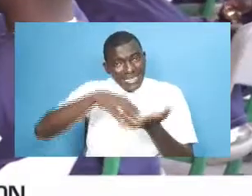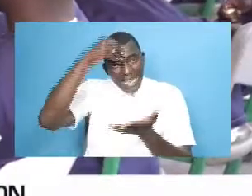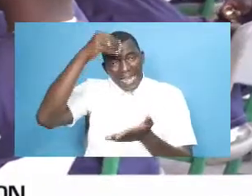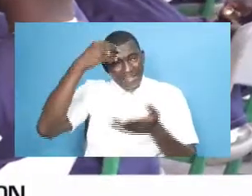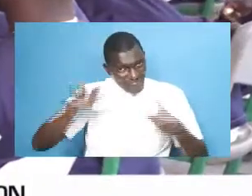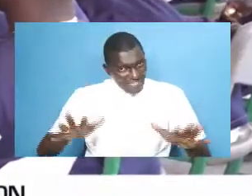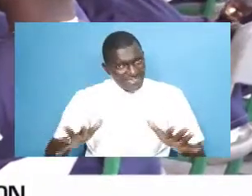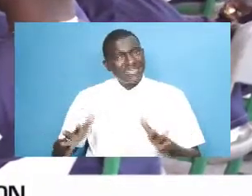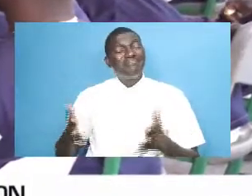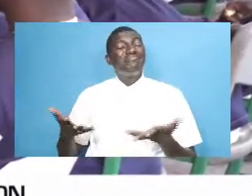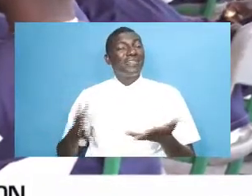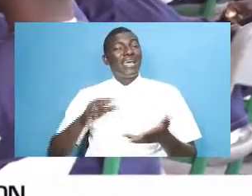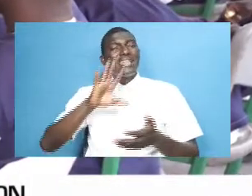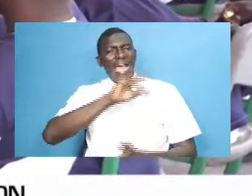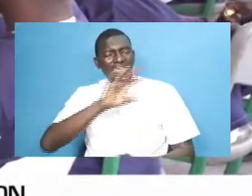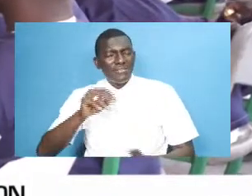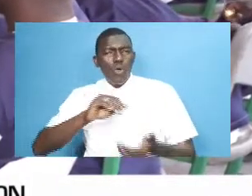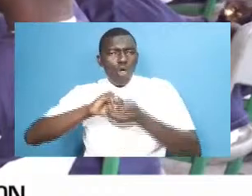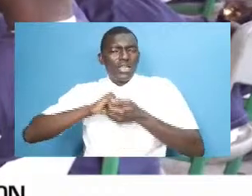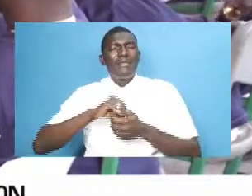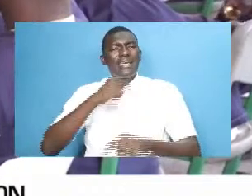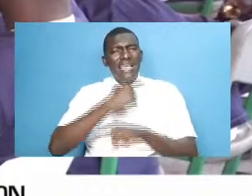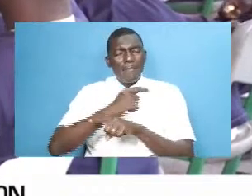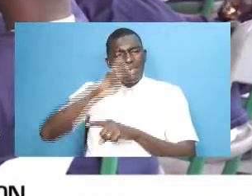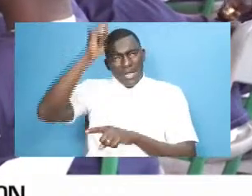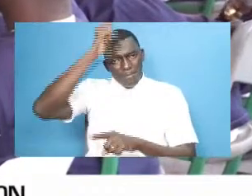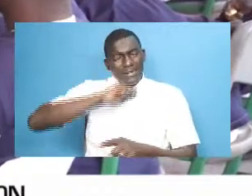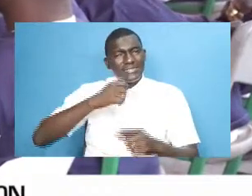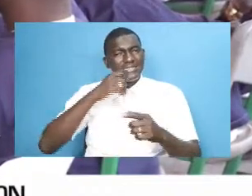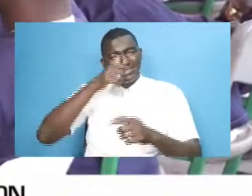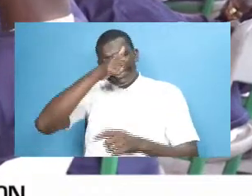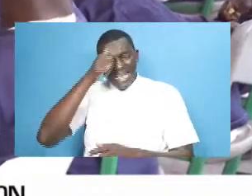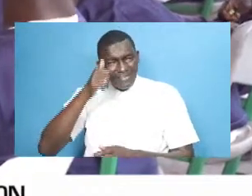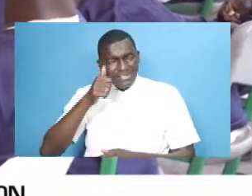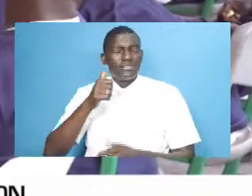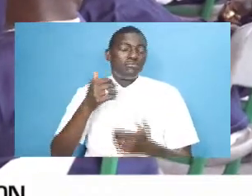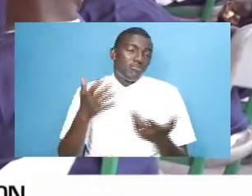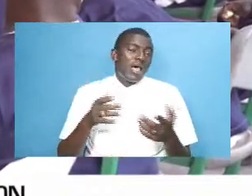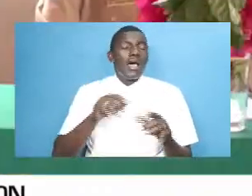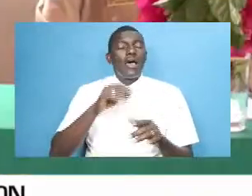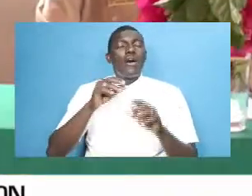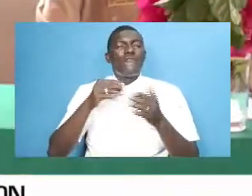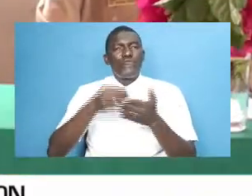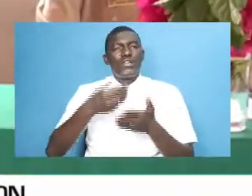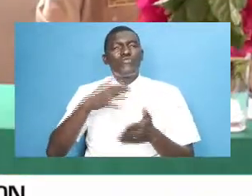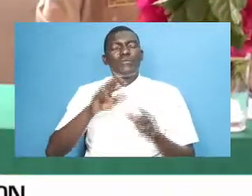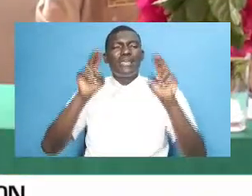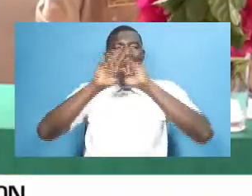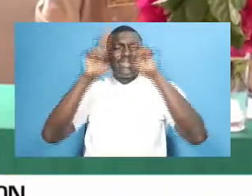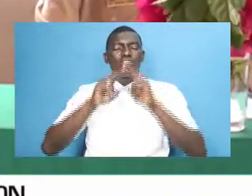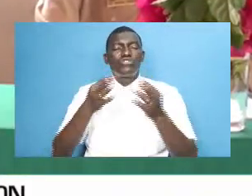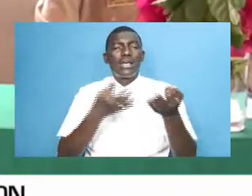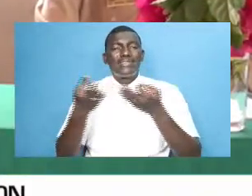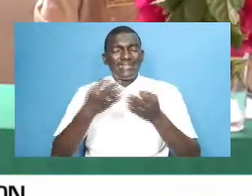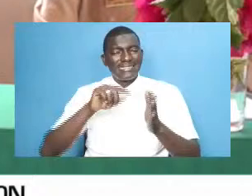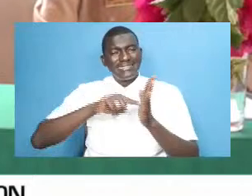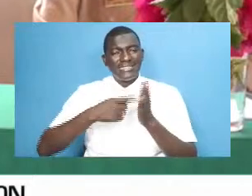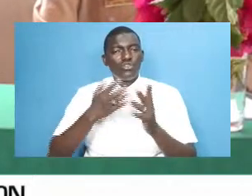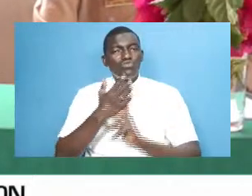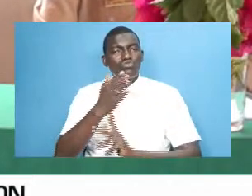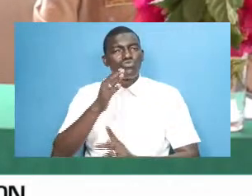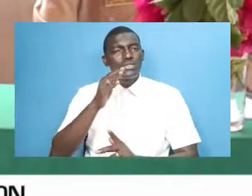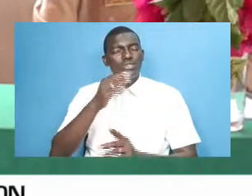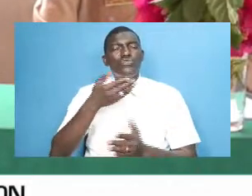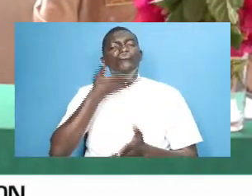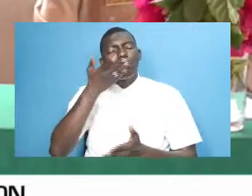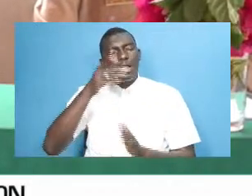The event was organized by the Gambia Prison Service in collaboration with My Farm and funding from the International Trade Center through the Youth Empowerment Project